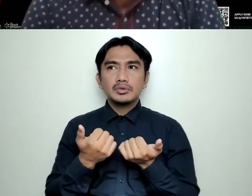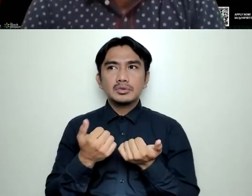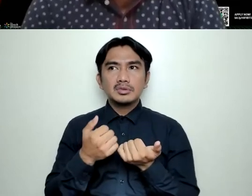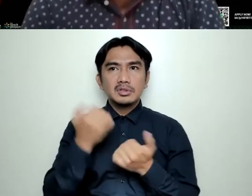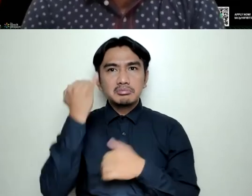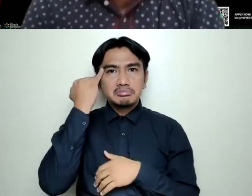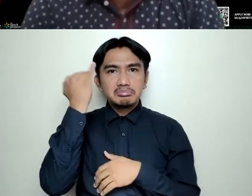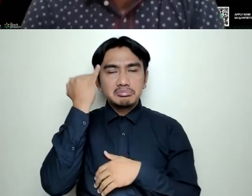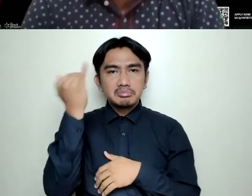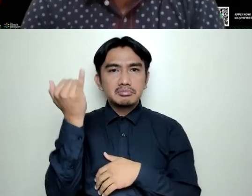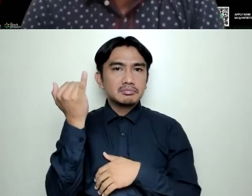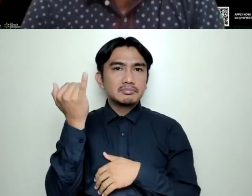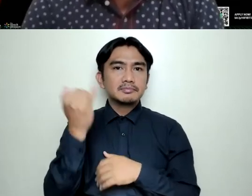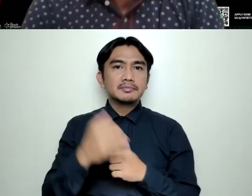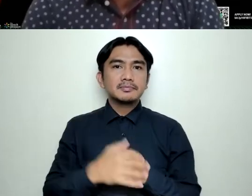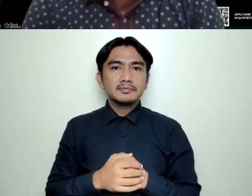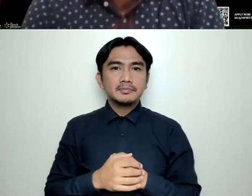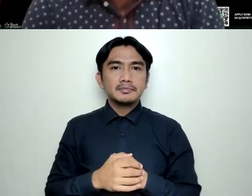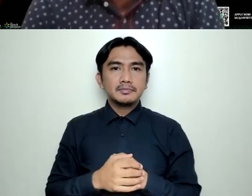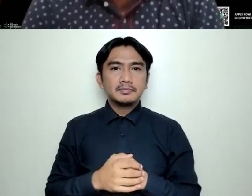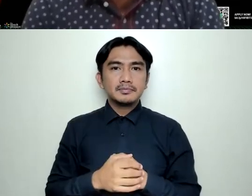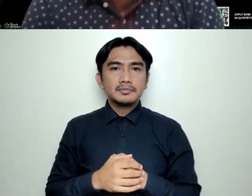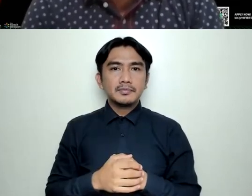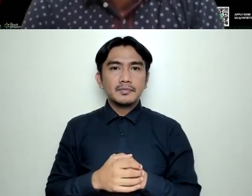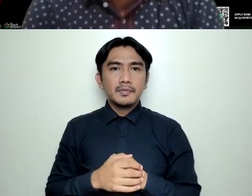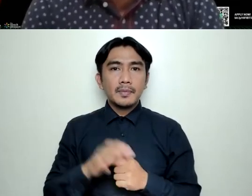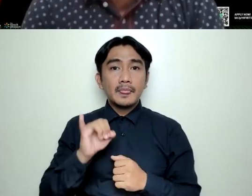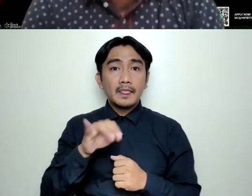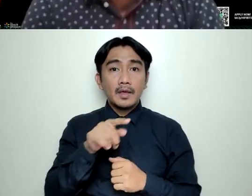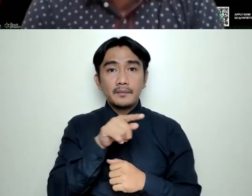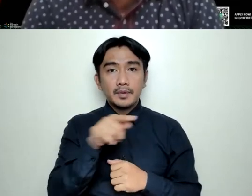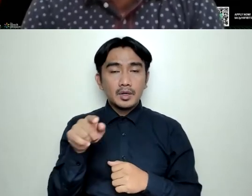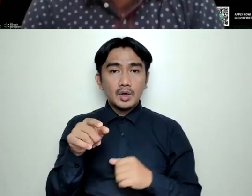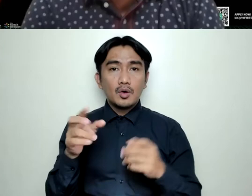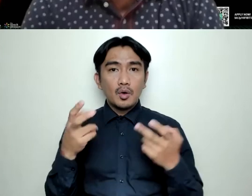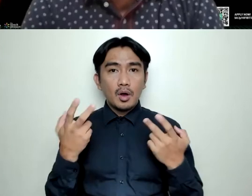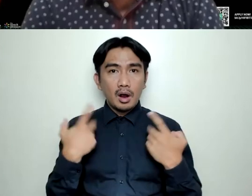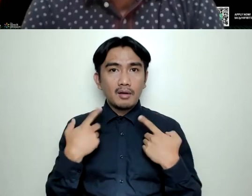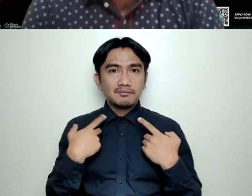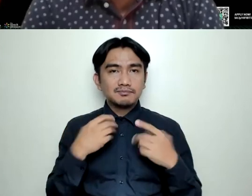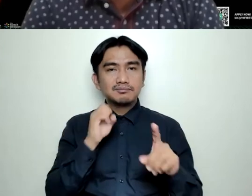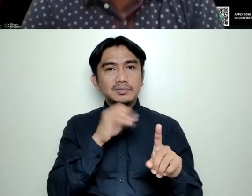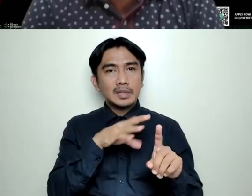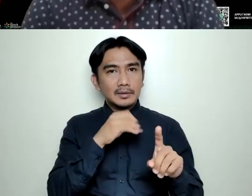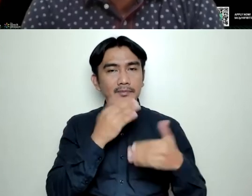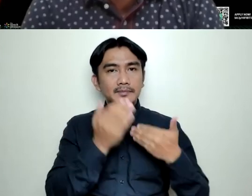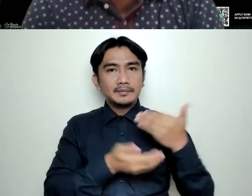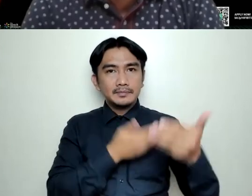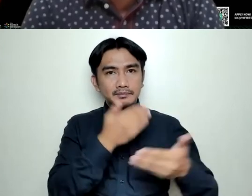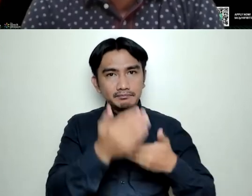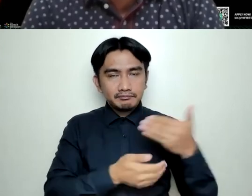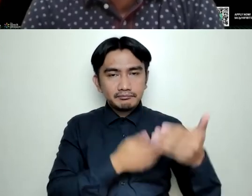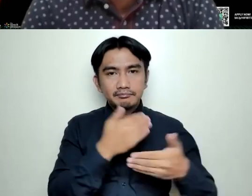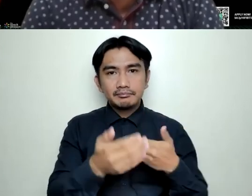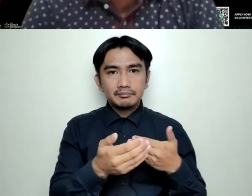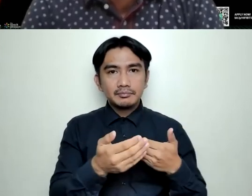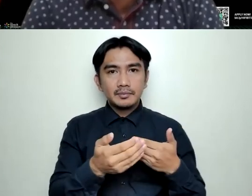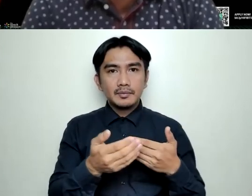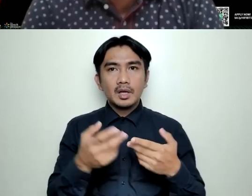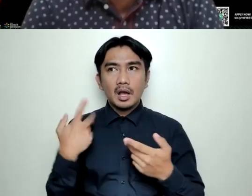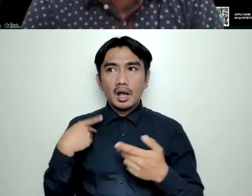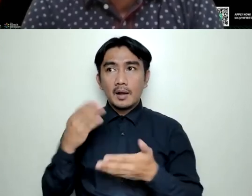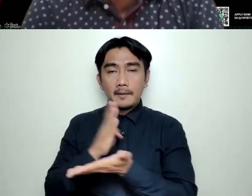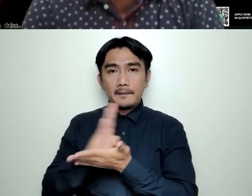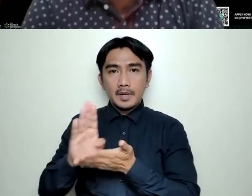sure, no, idea is good, but if you actually go to an incubator like Benilde HIFI, or there's like 40